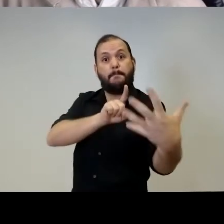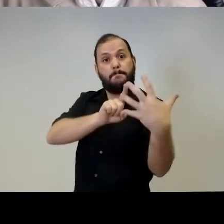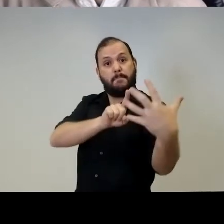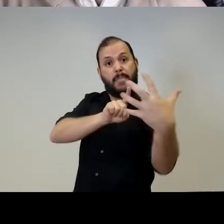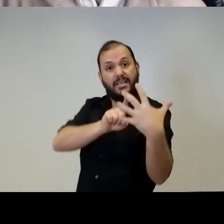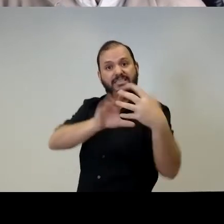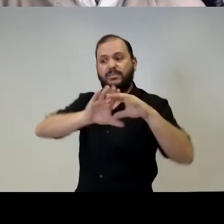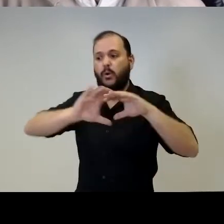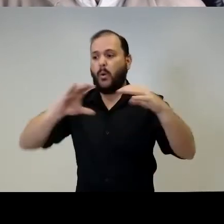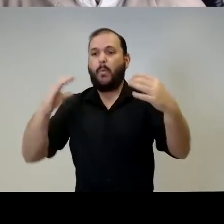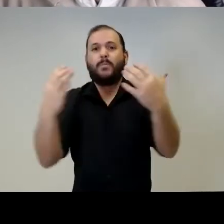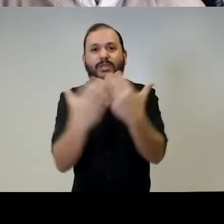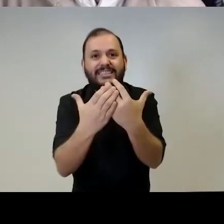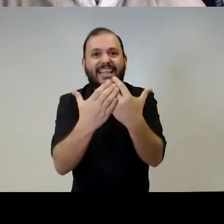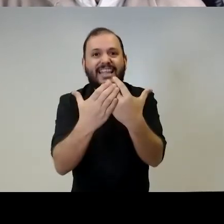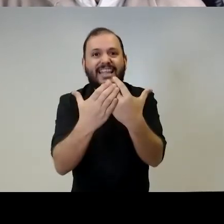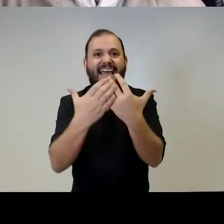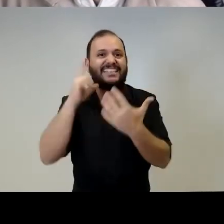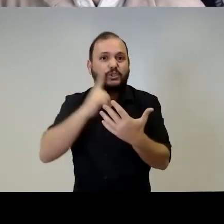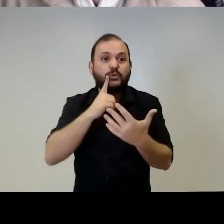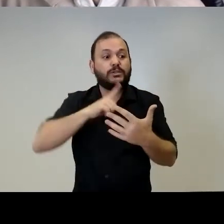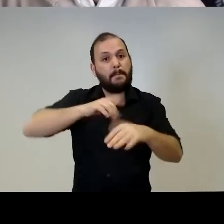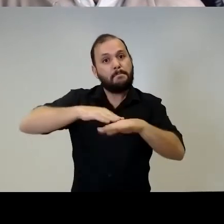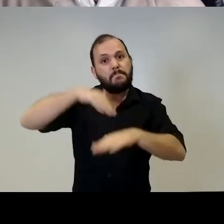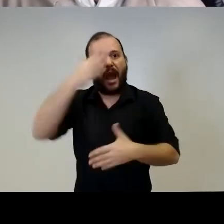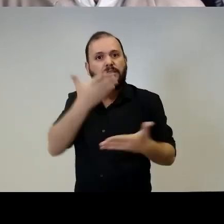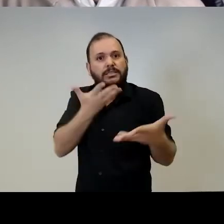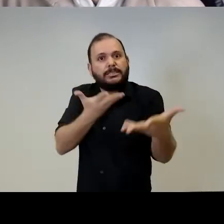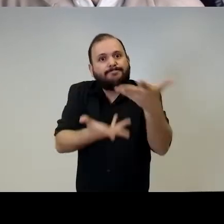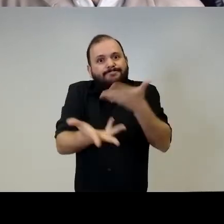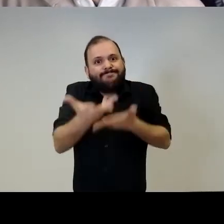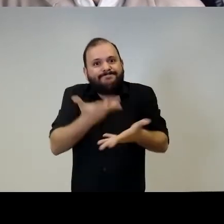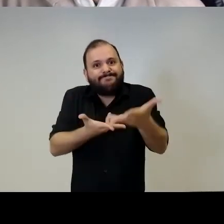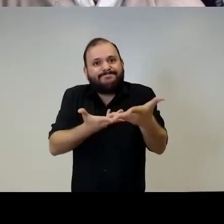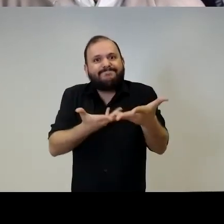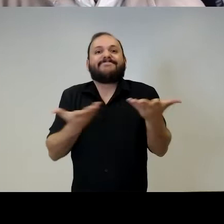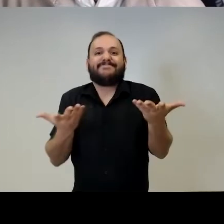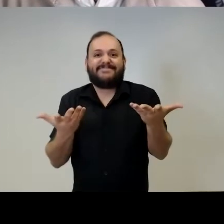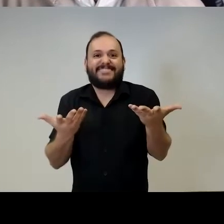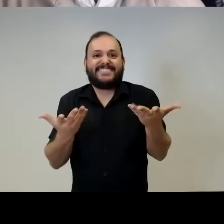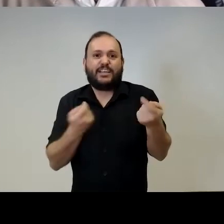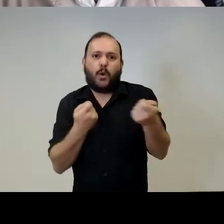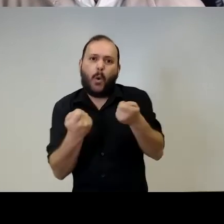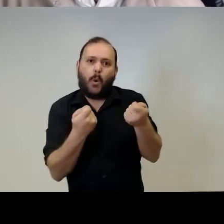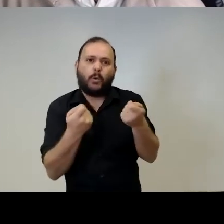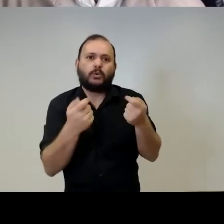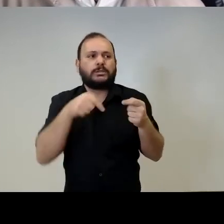are very relevant questions, even if you do not